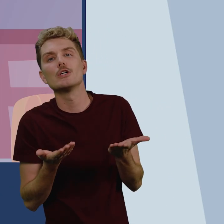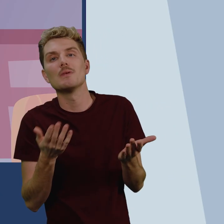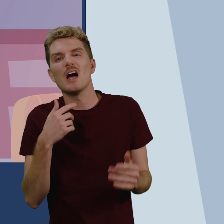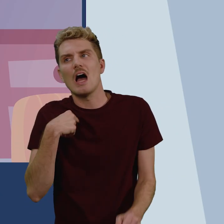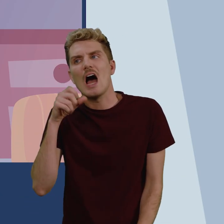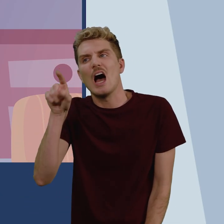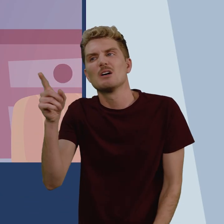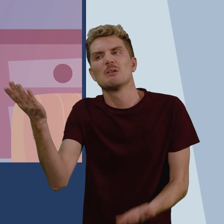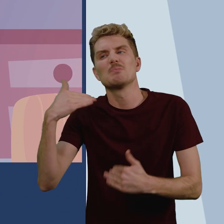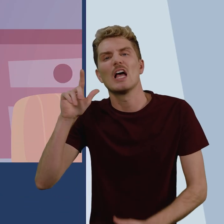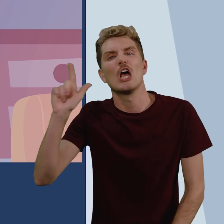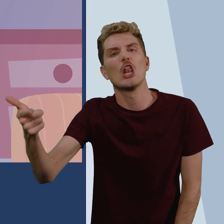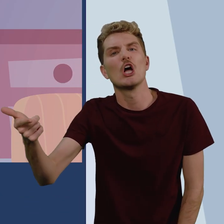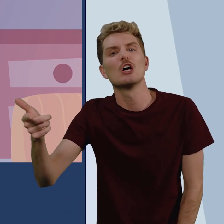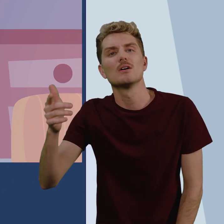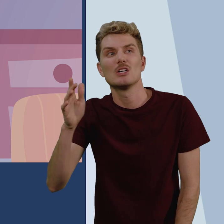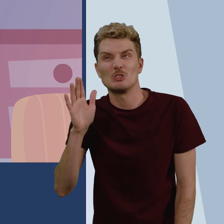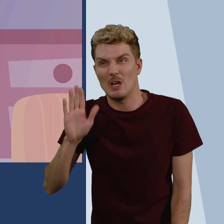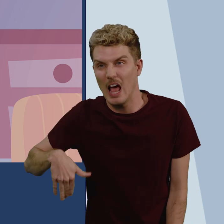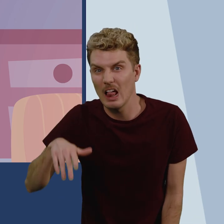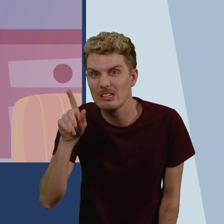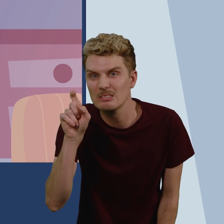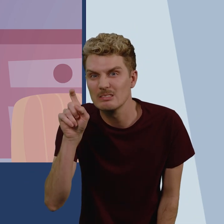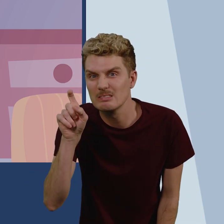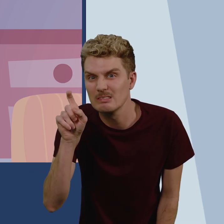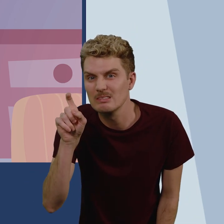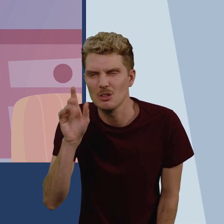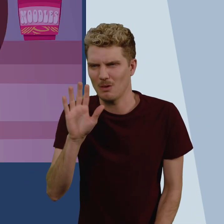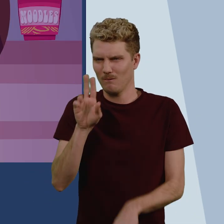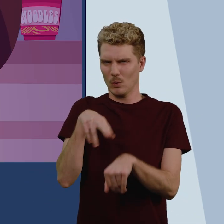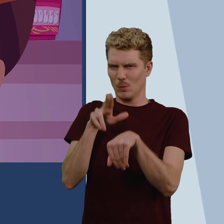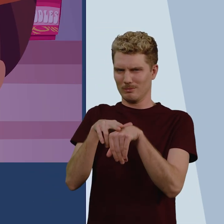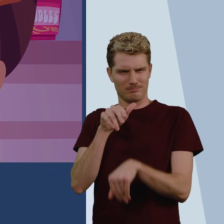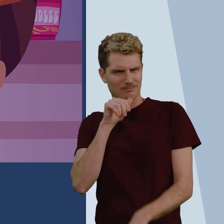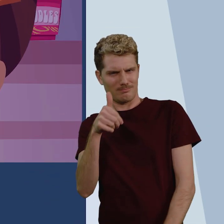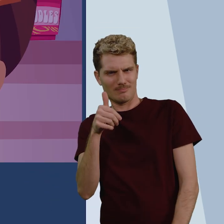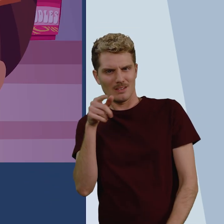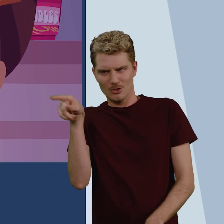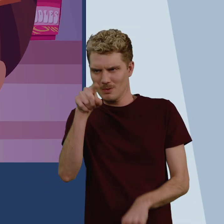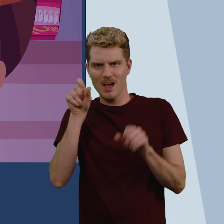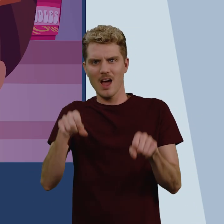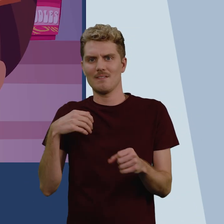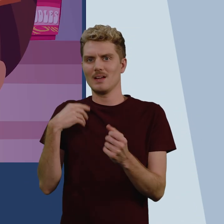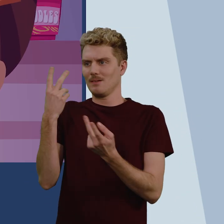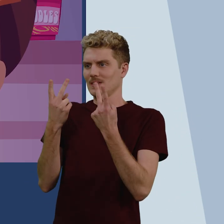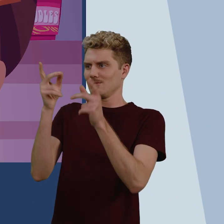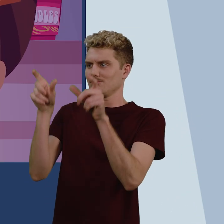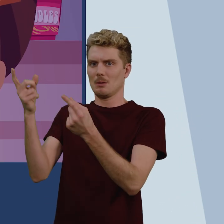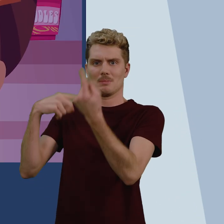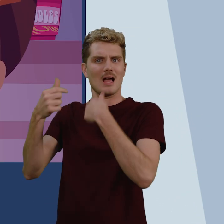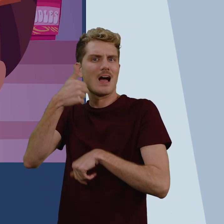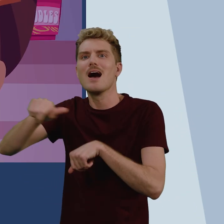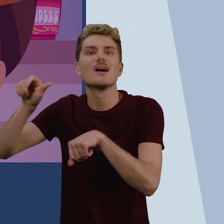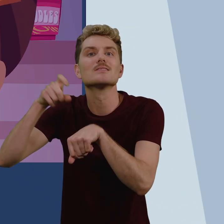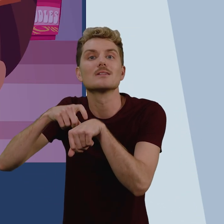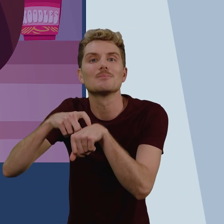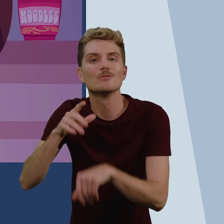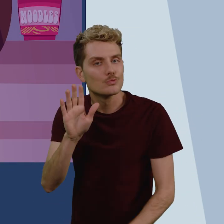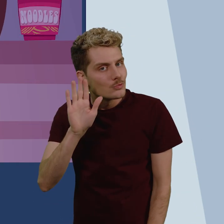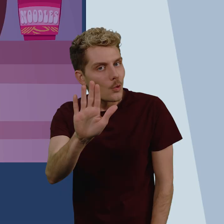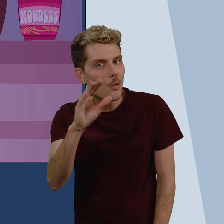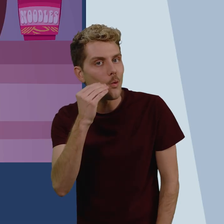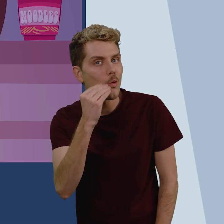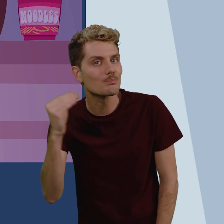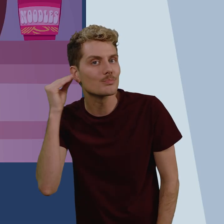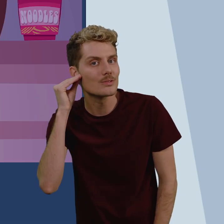here? I can ask her to come later. Will that be too late? Of course not. You guys can have visitors at any time. This